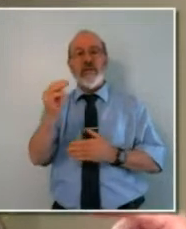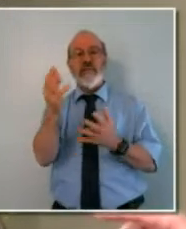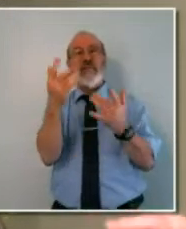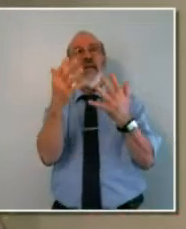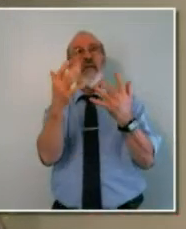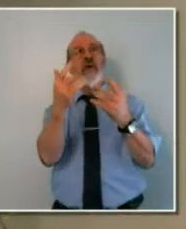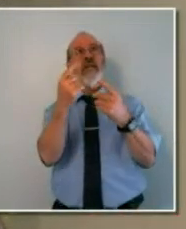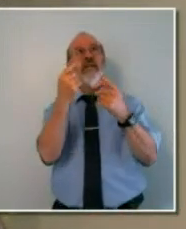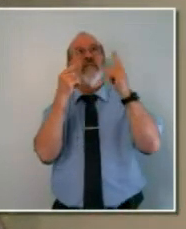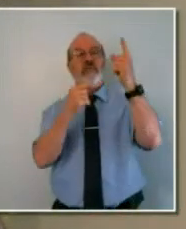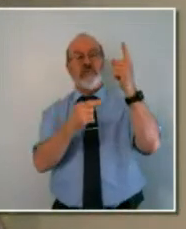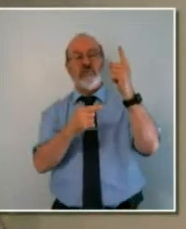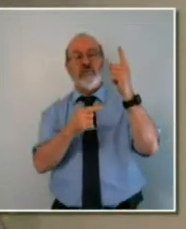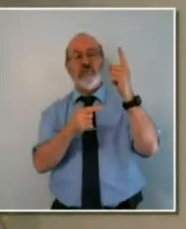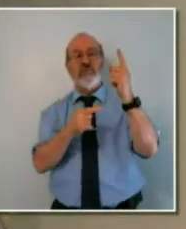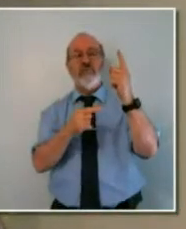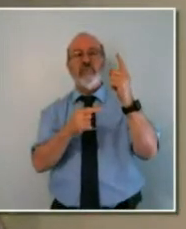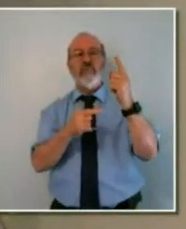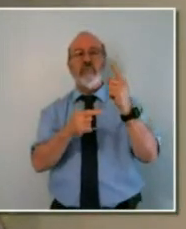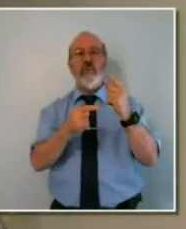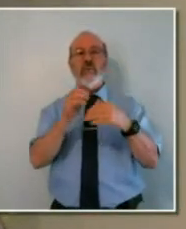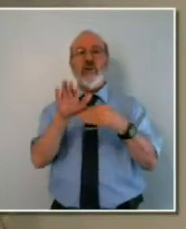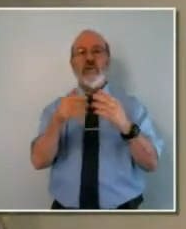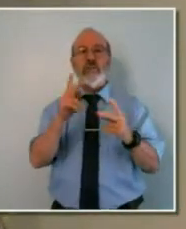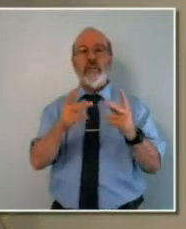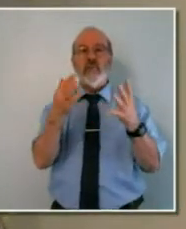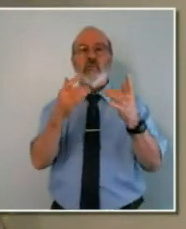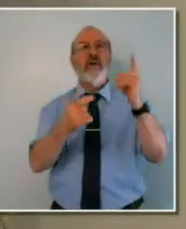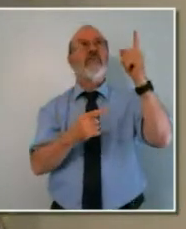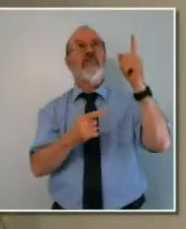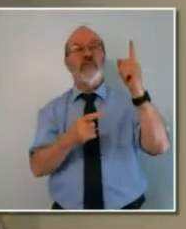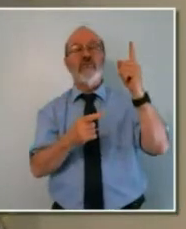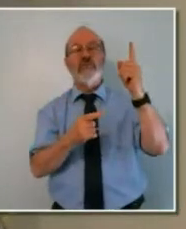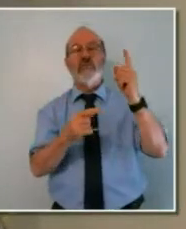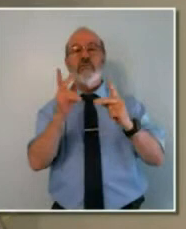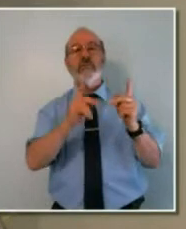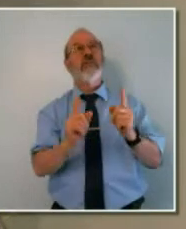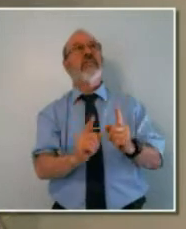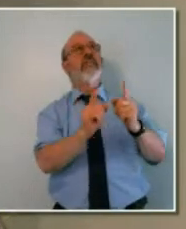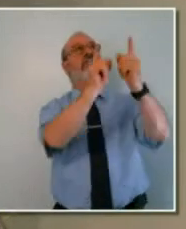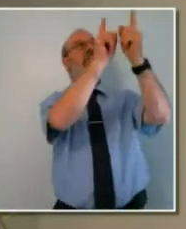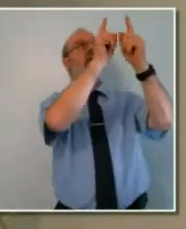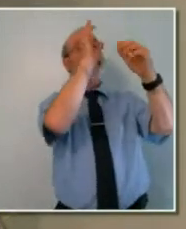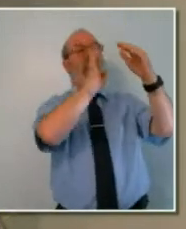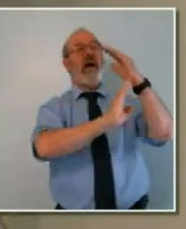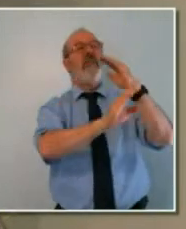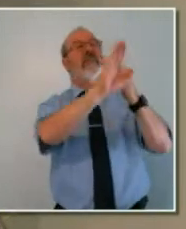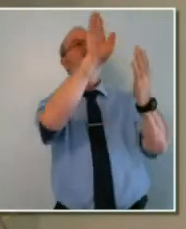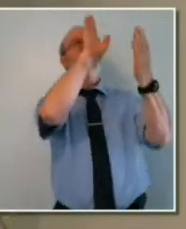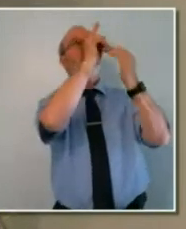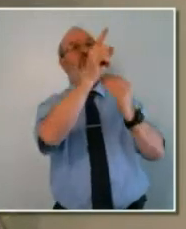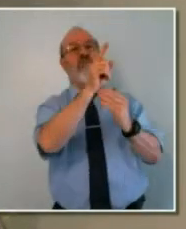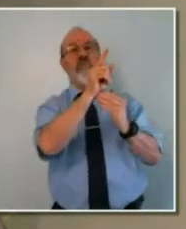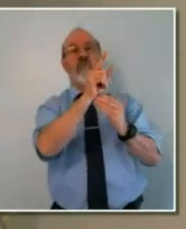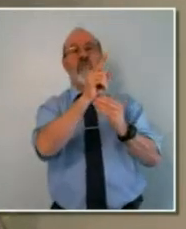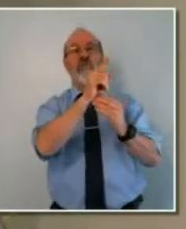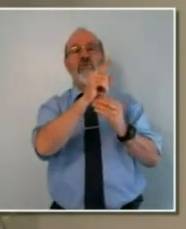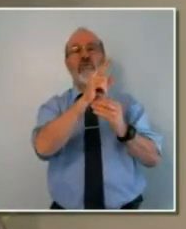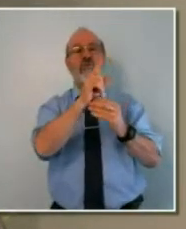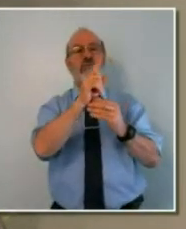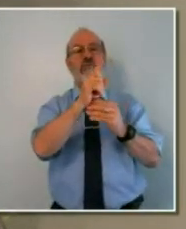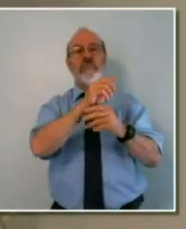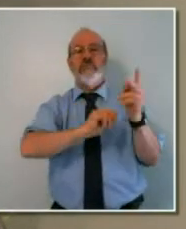him. In other words, those that wait for you, those that come to you, those that humble themselves before you, there's no telling. Nobody's ever